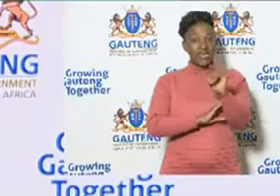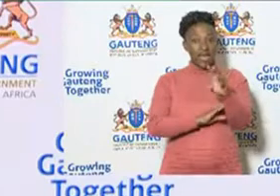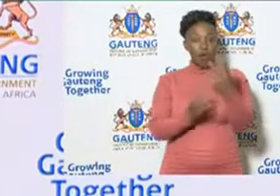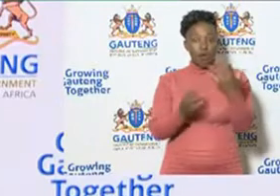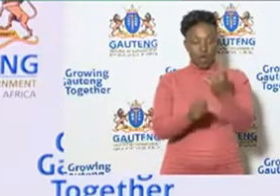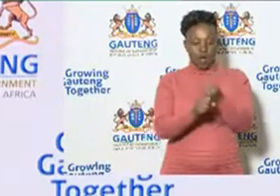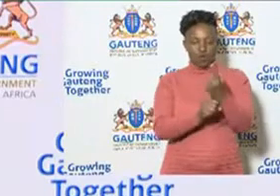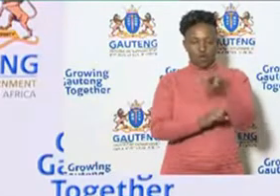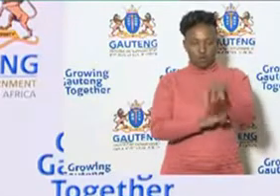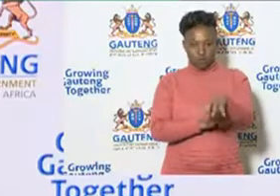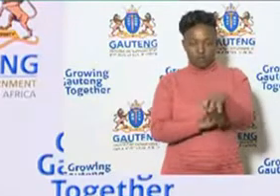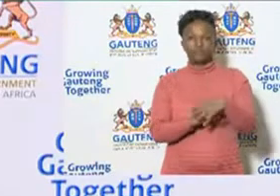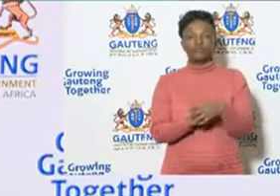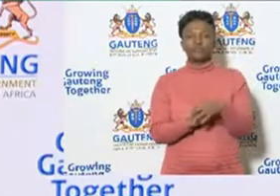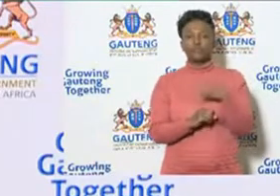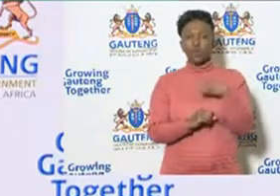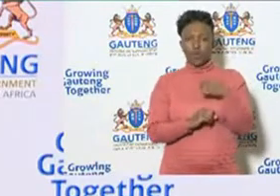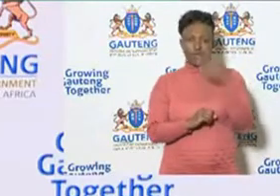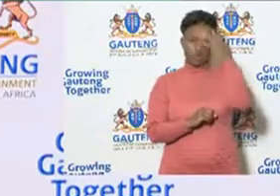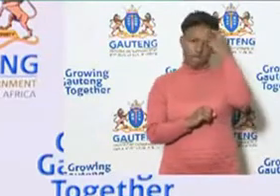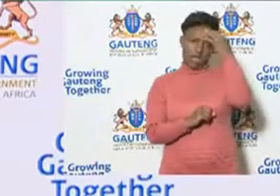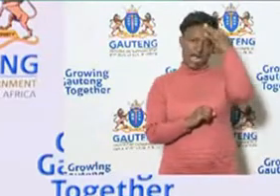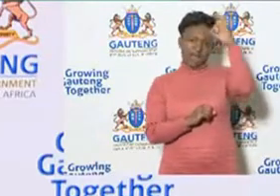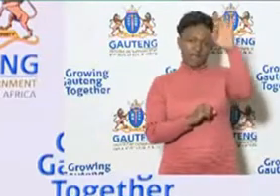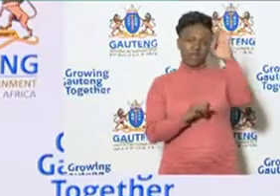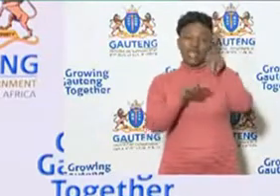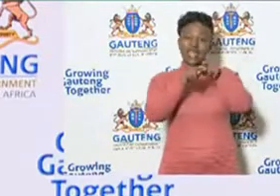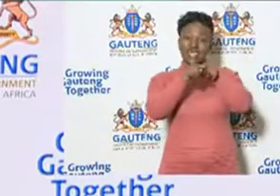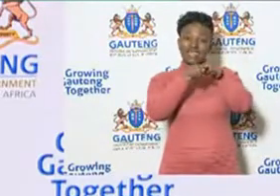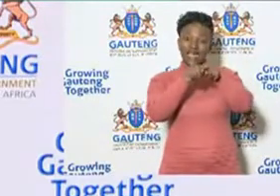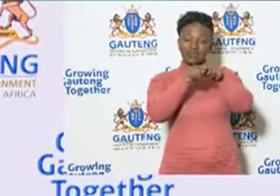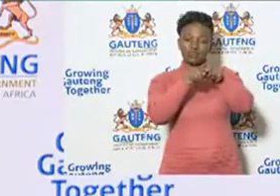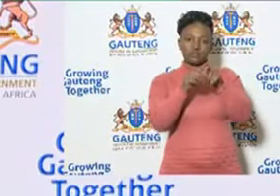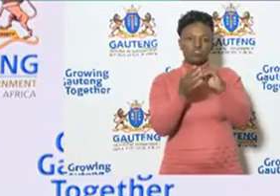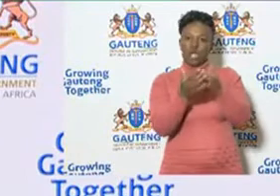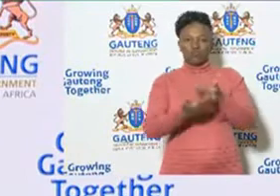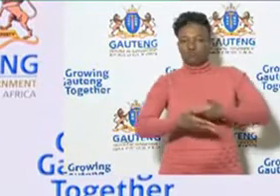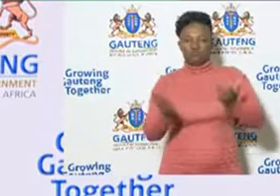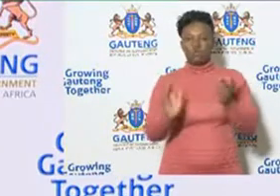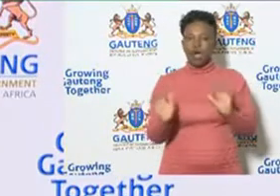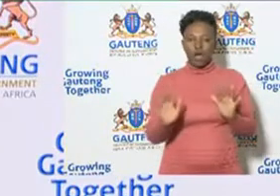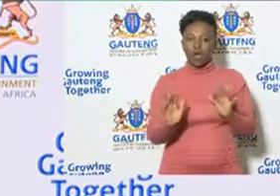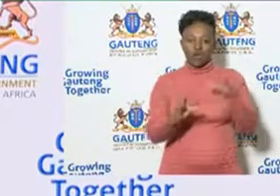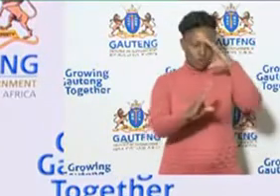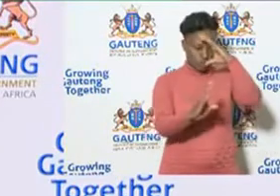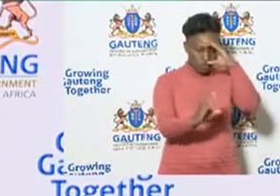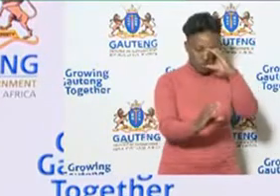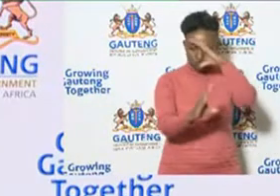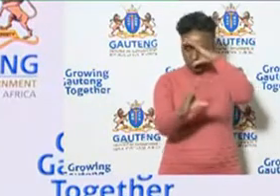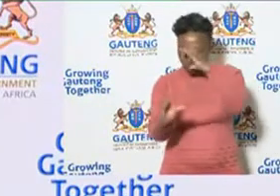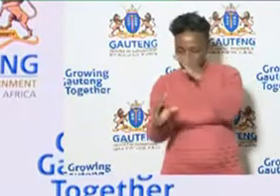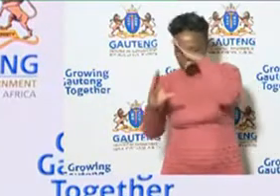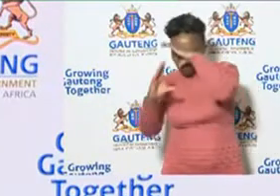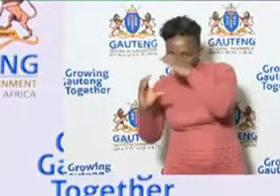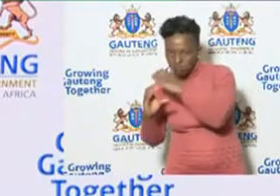just as government, and this testing is targeted. Of course, I think we are concerned, like